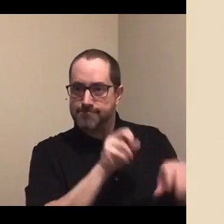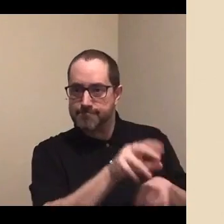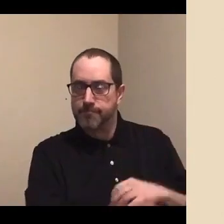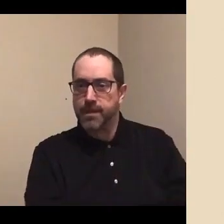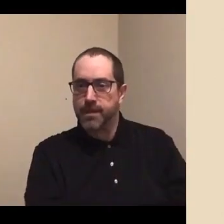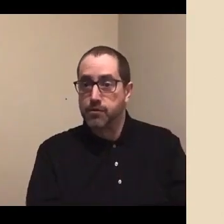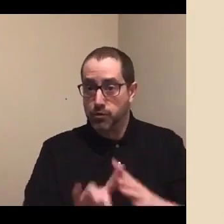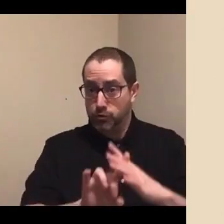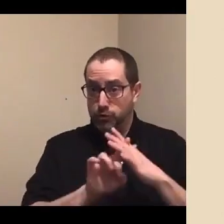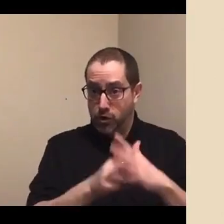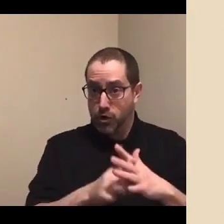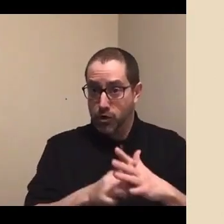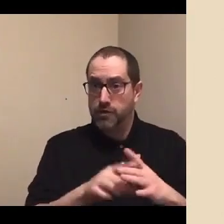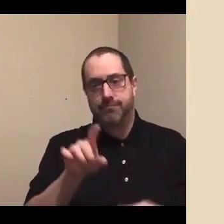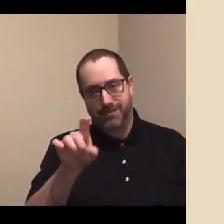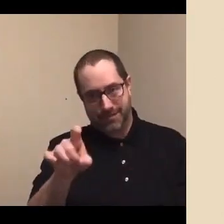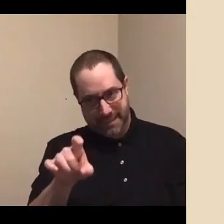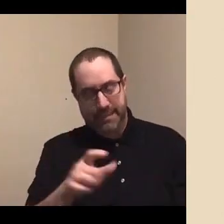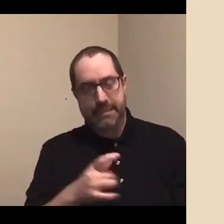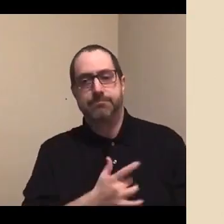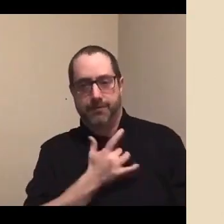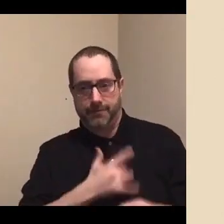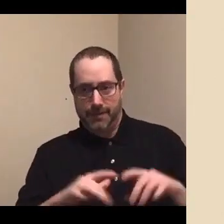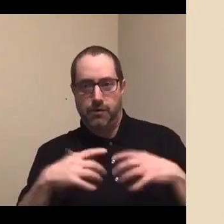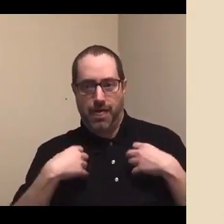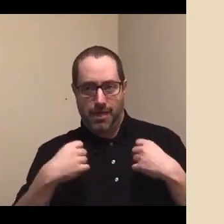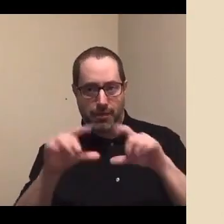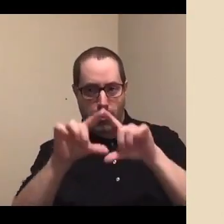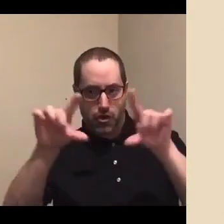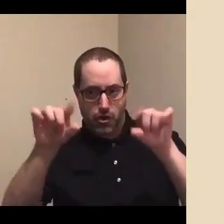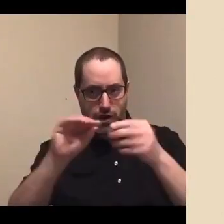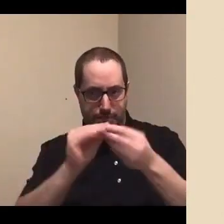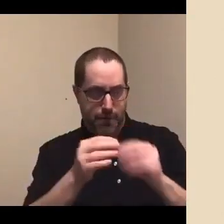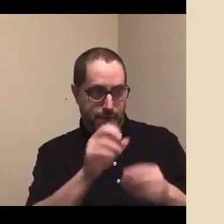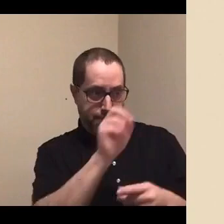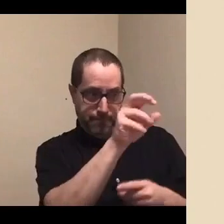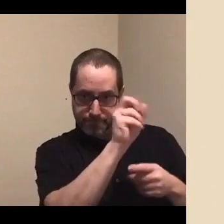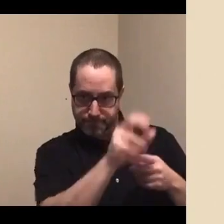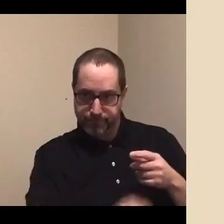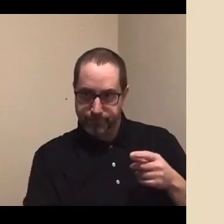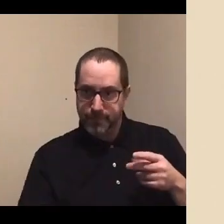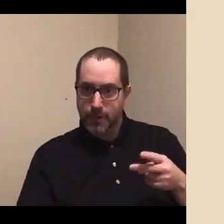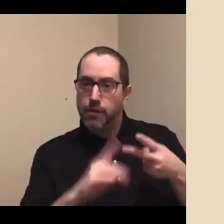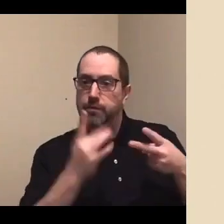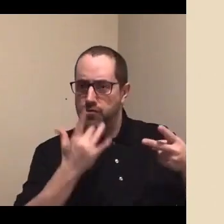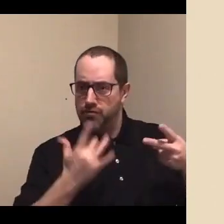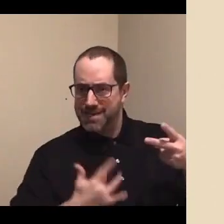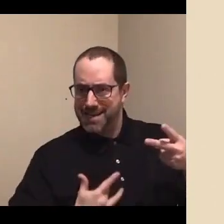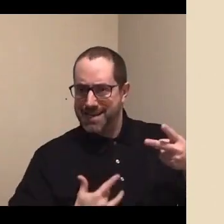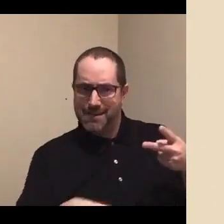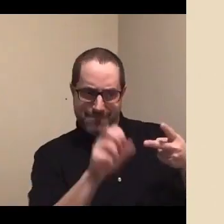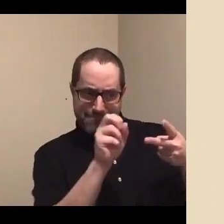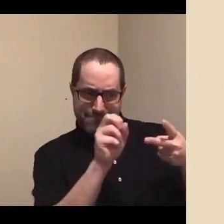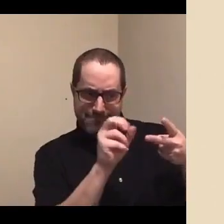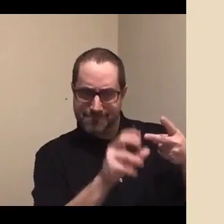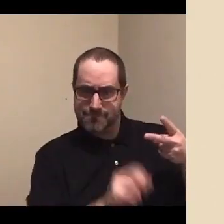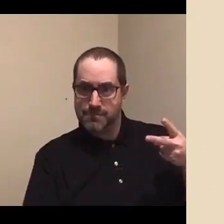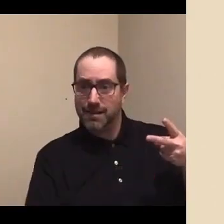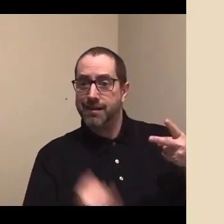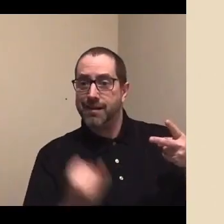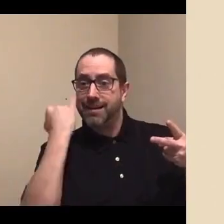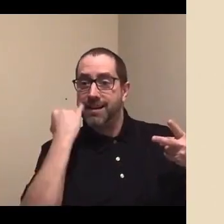you do need your provincial health card number, and you are required to enter in your date of birth. And if you entered in your